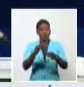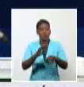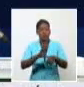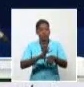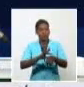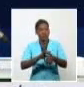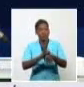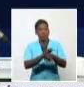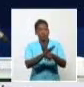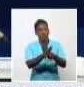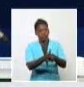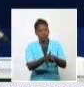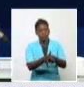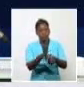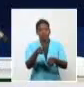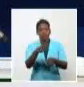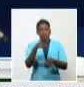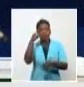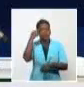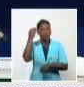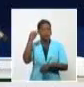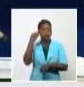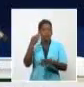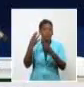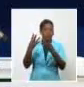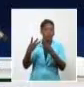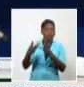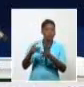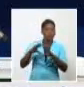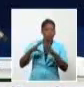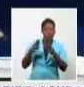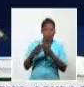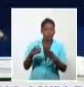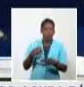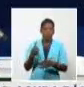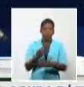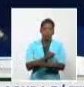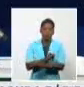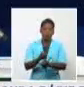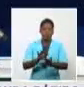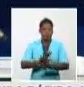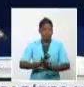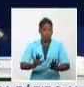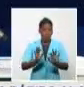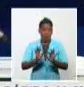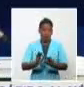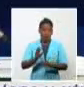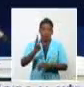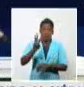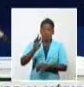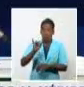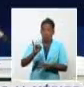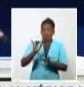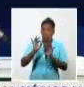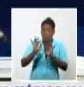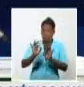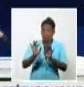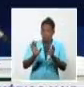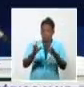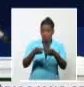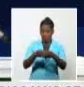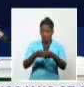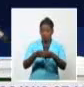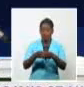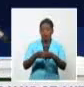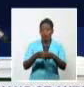this disease and is asking about this. We say that the evolution of this disease, we